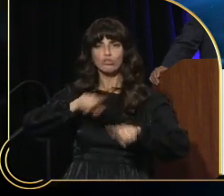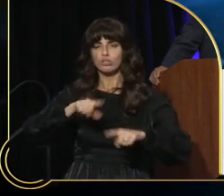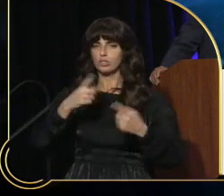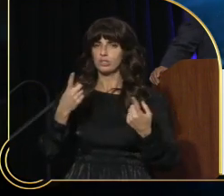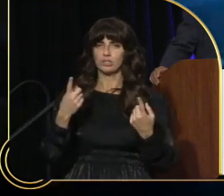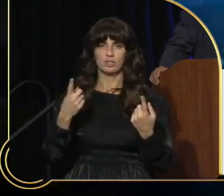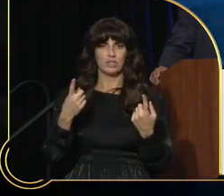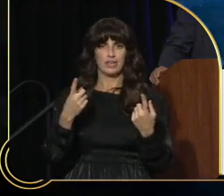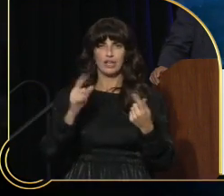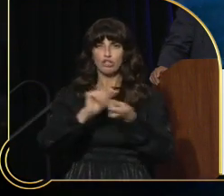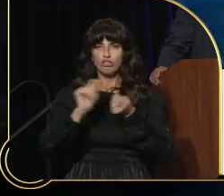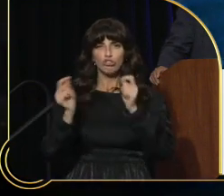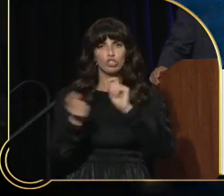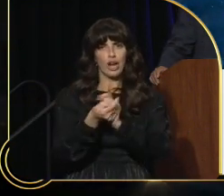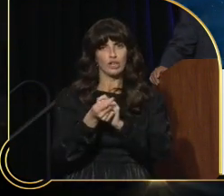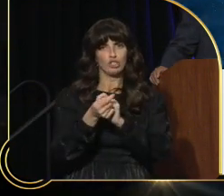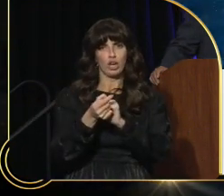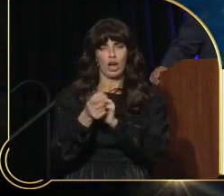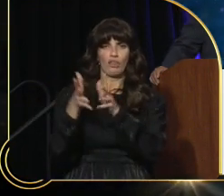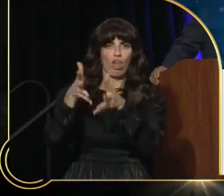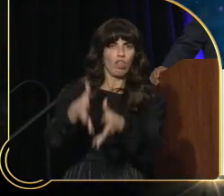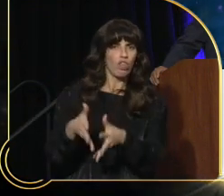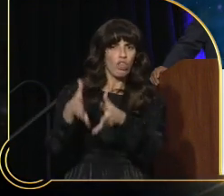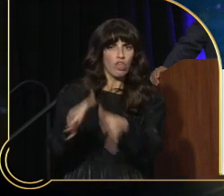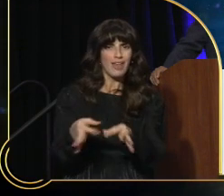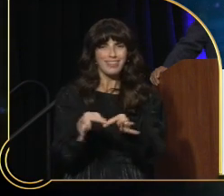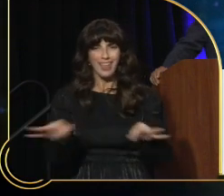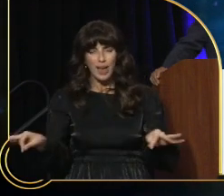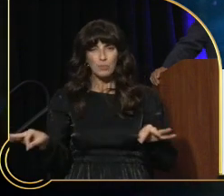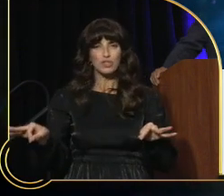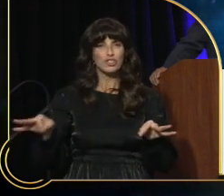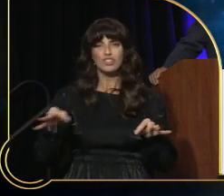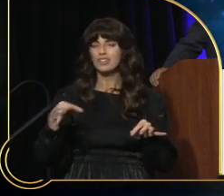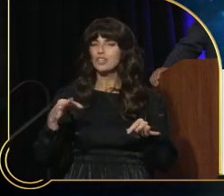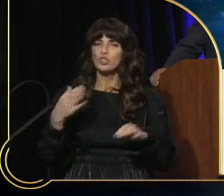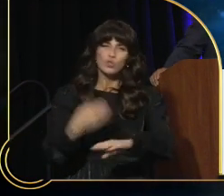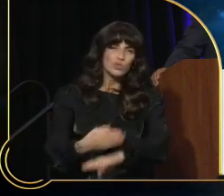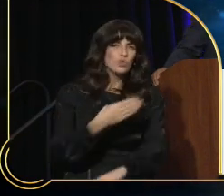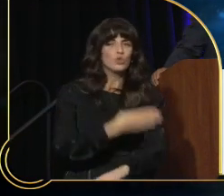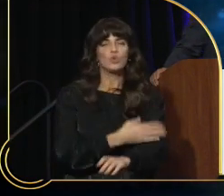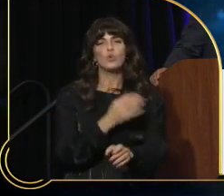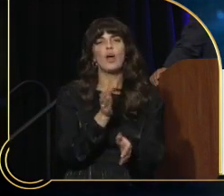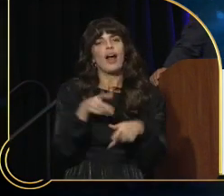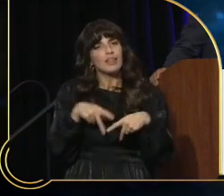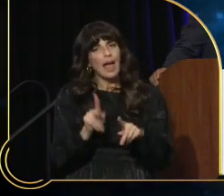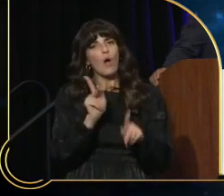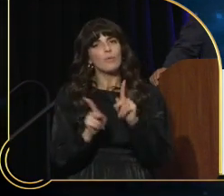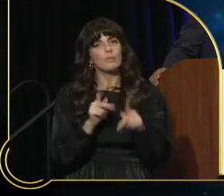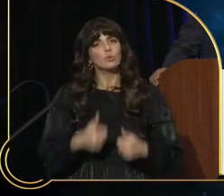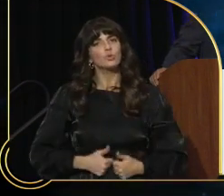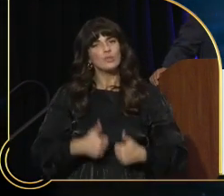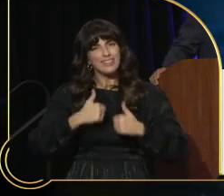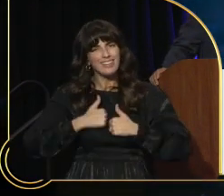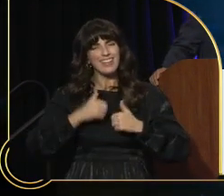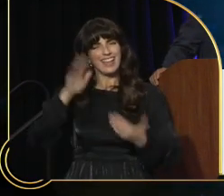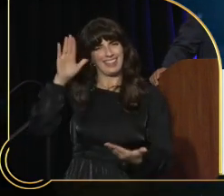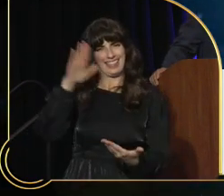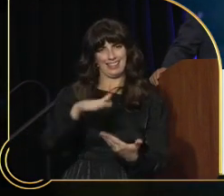dormant language supporting people's rights to live in the least restrictive environment.